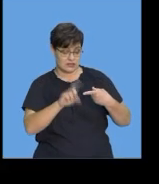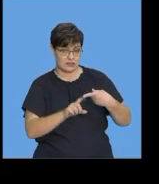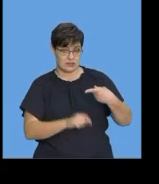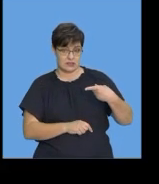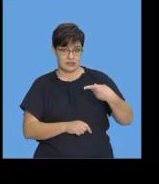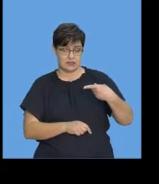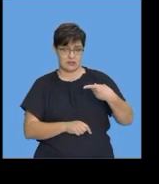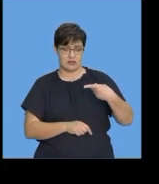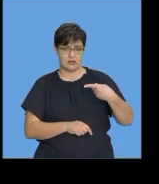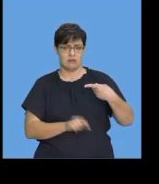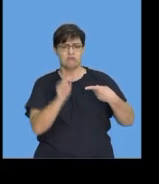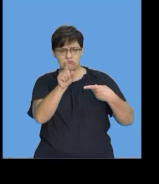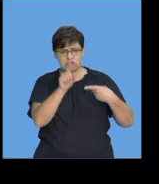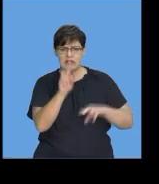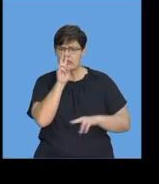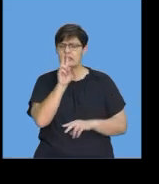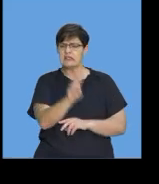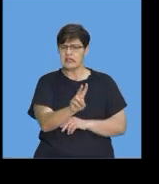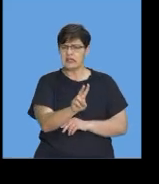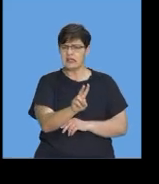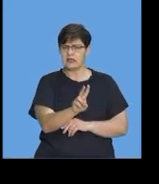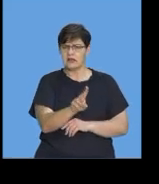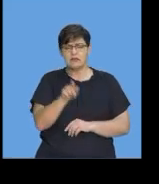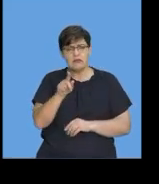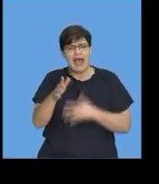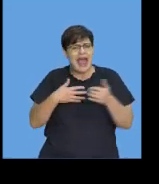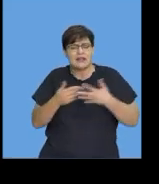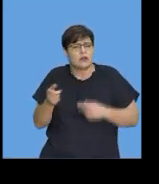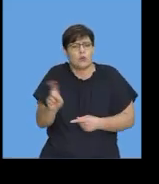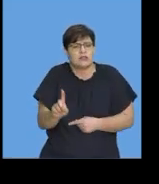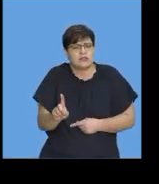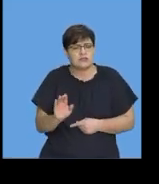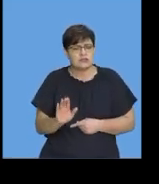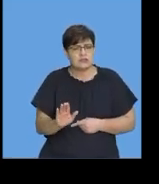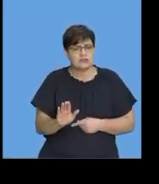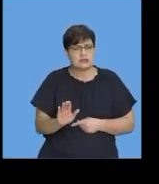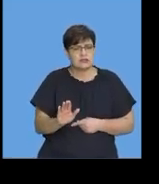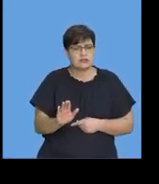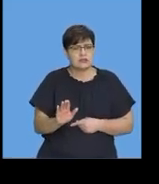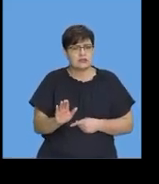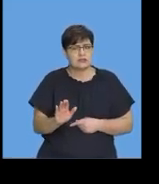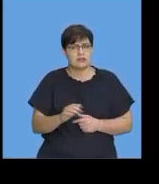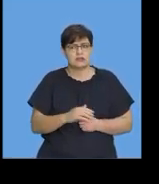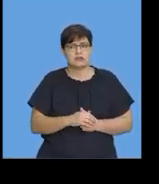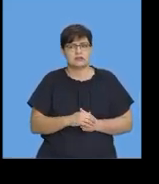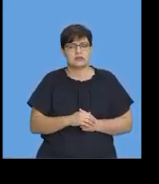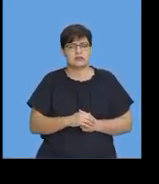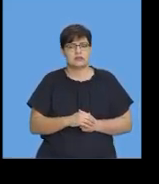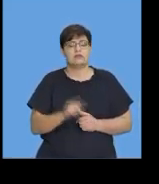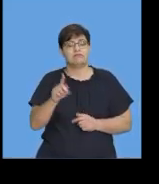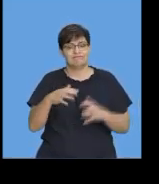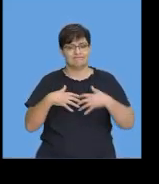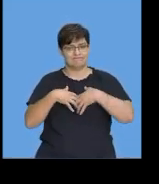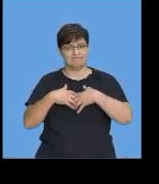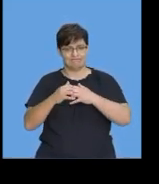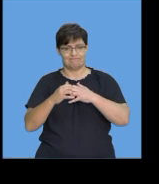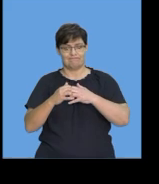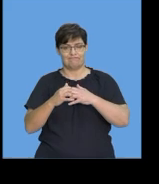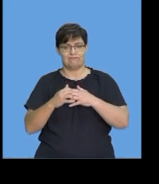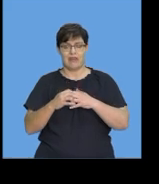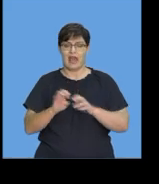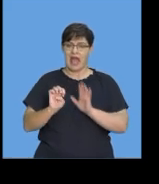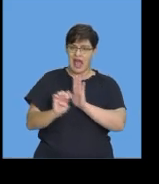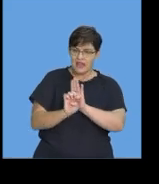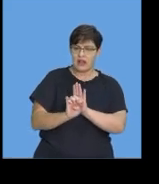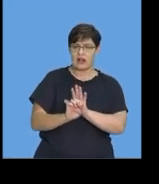And clearly you can see that this deals with, what does it deal with? This sets out the